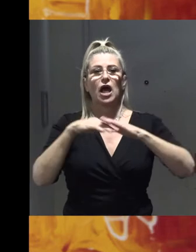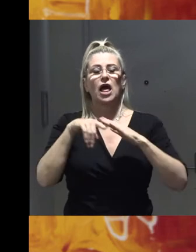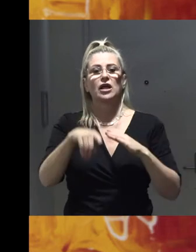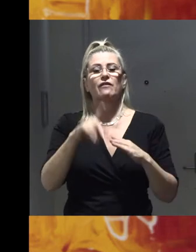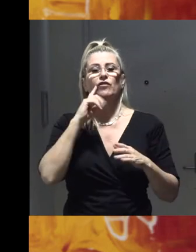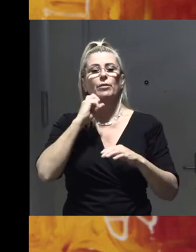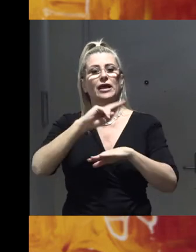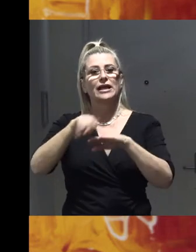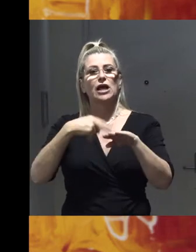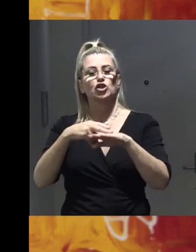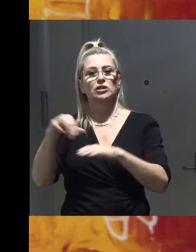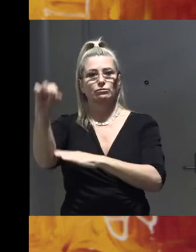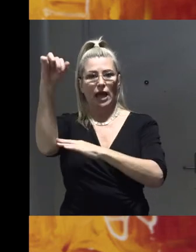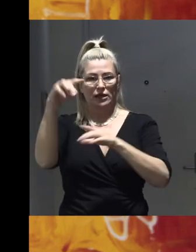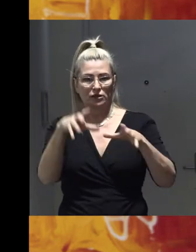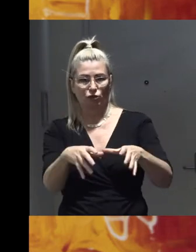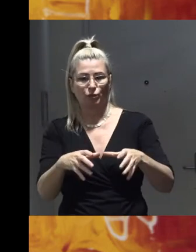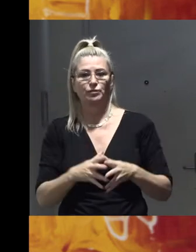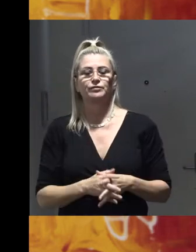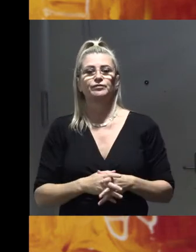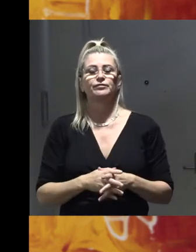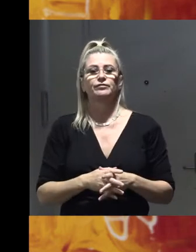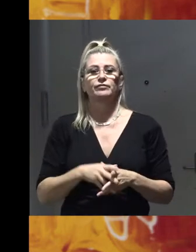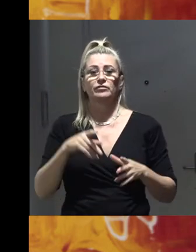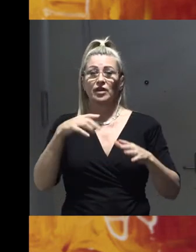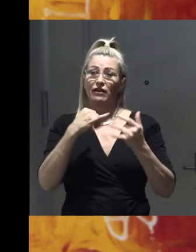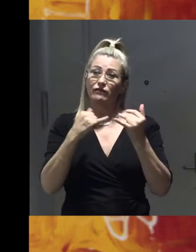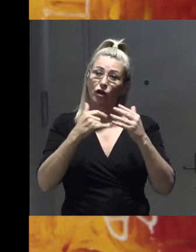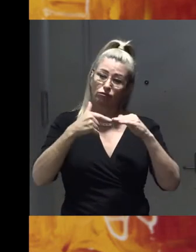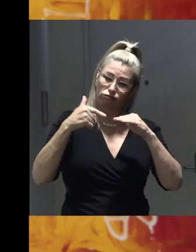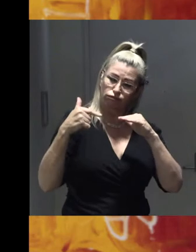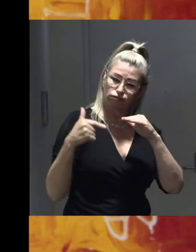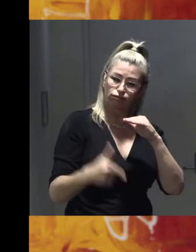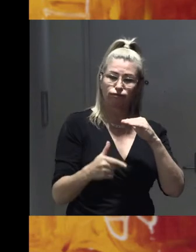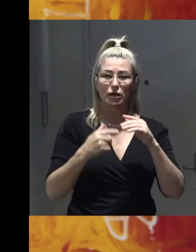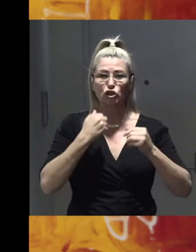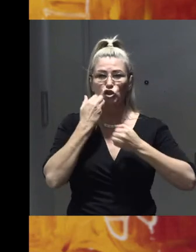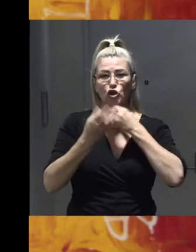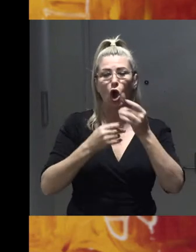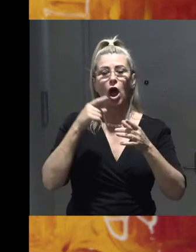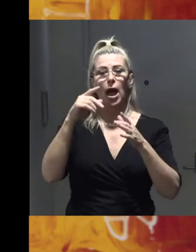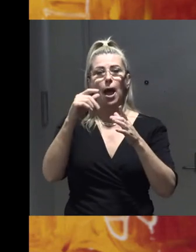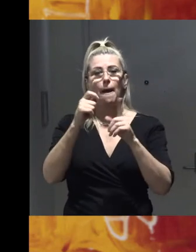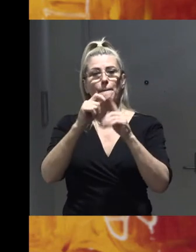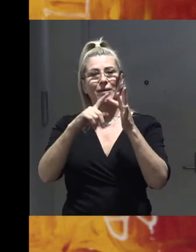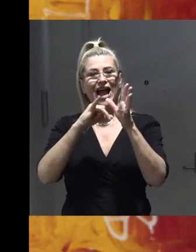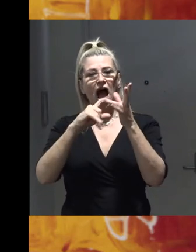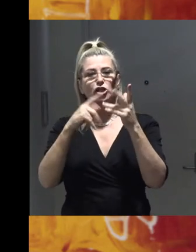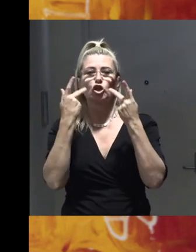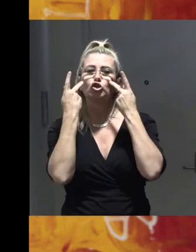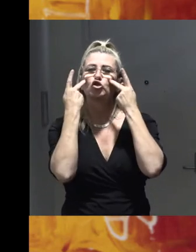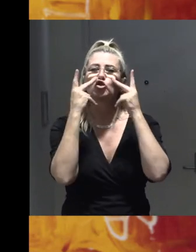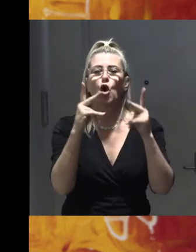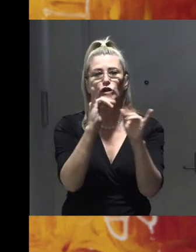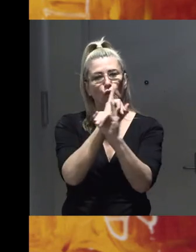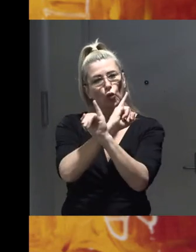the Nationalist Party. In searing detail, Picasso's painting, Guernica, captures the horrors and